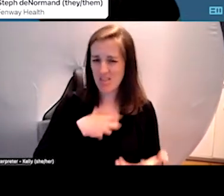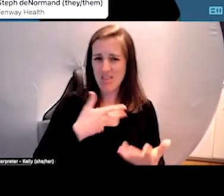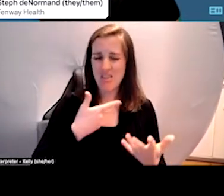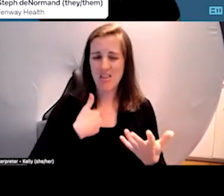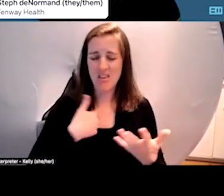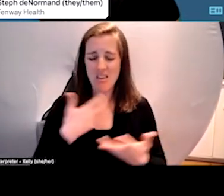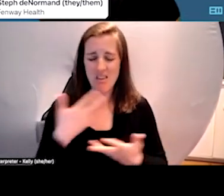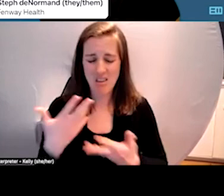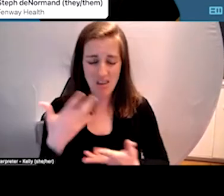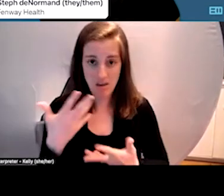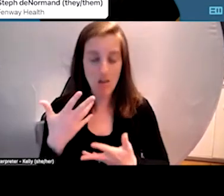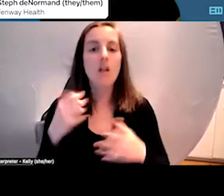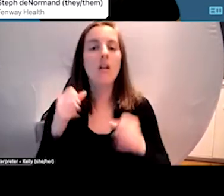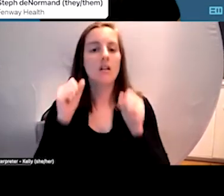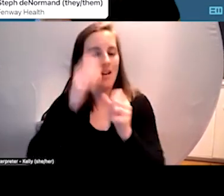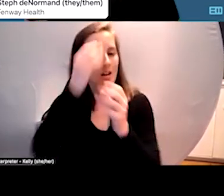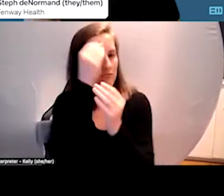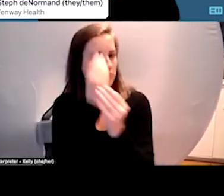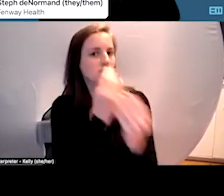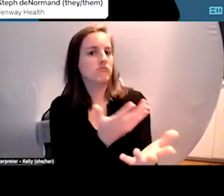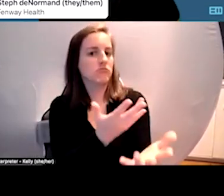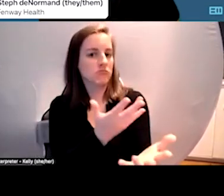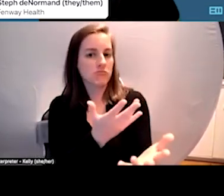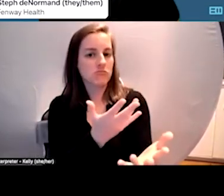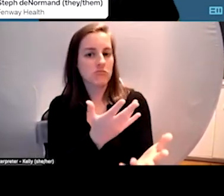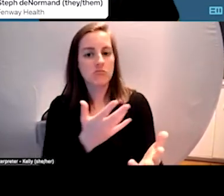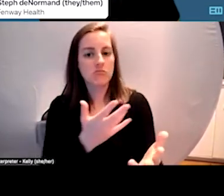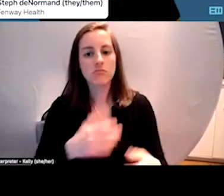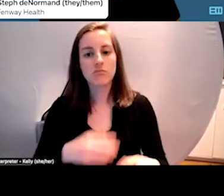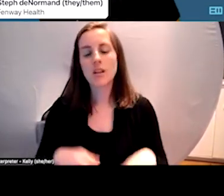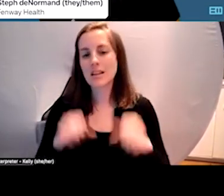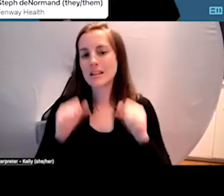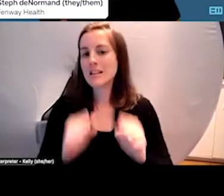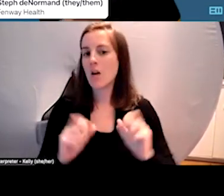to see it and possibly be able to address it on a larger level